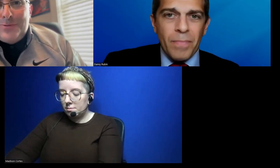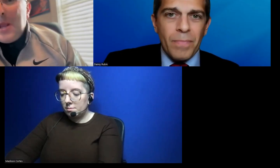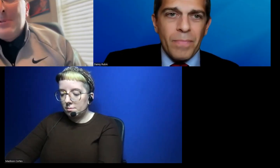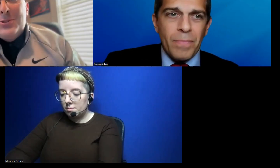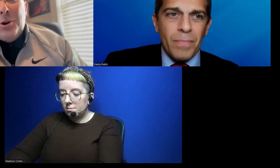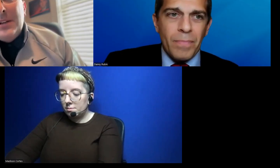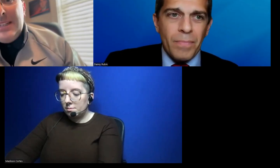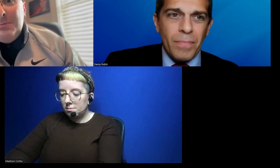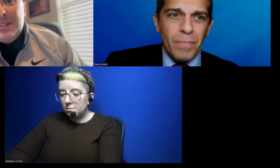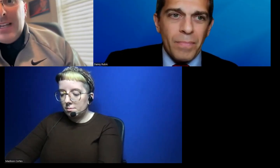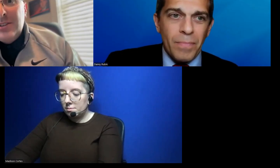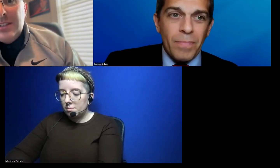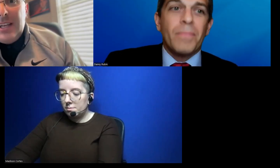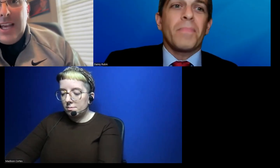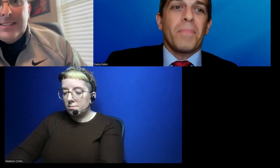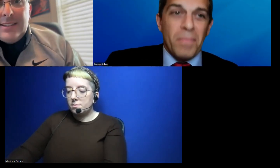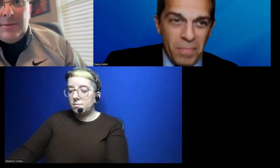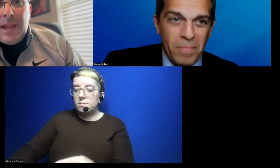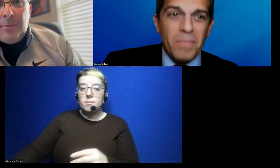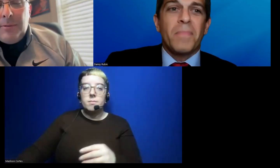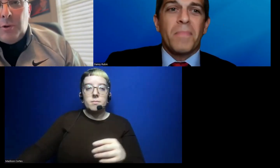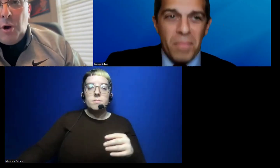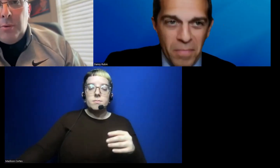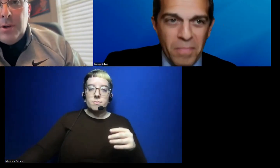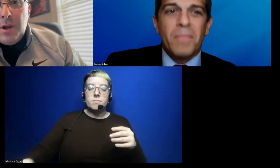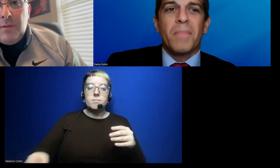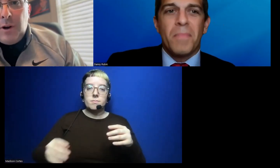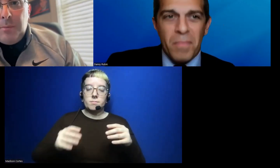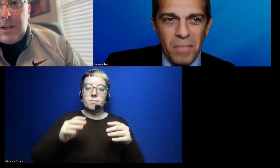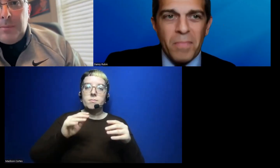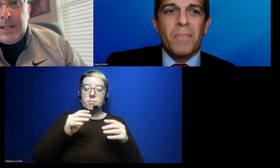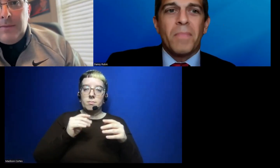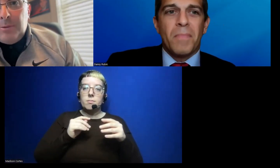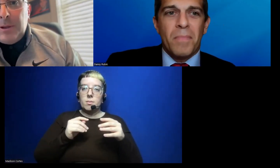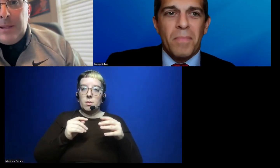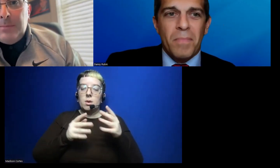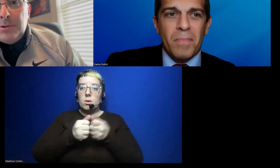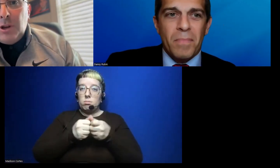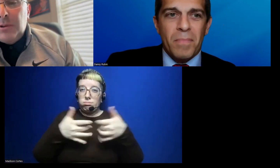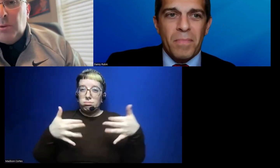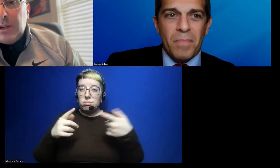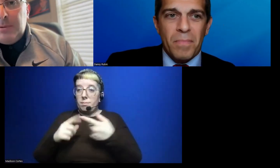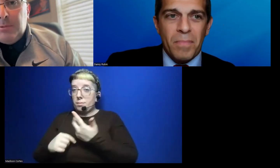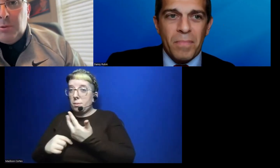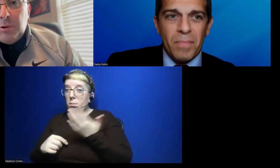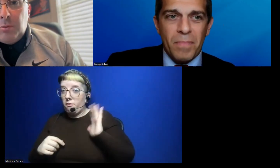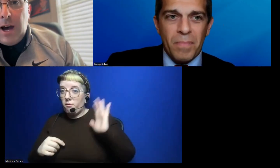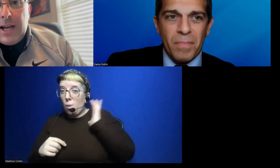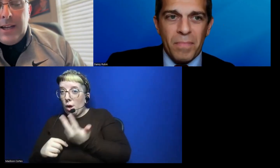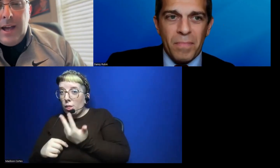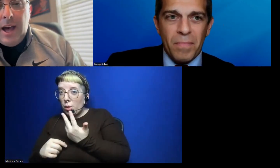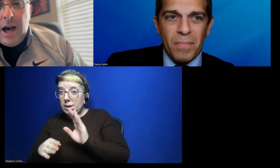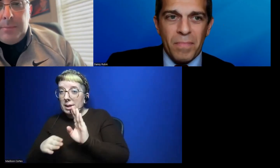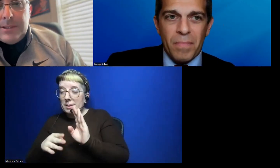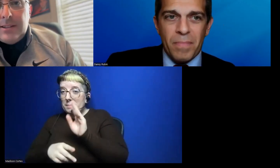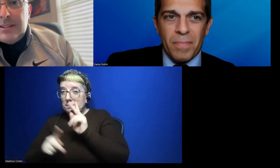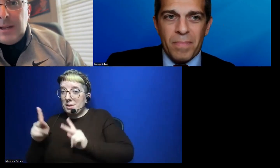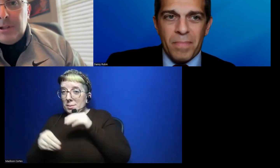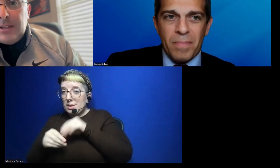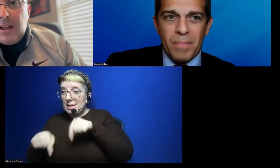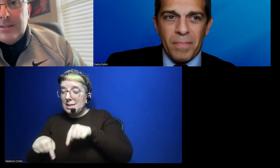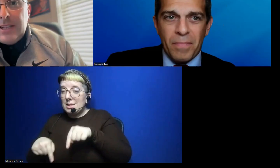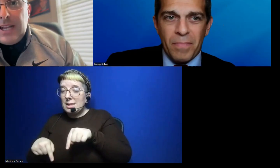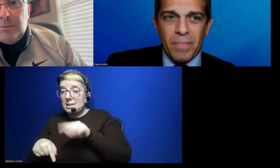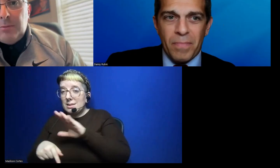there's families who don't eat potentially and see from there. And we've grown from a company of 3 people to over 20 people worldwide, just